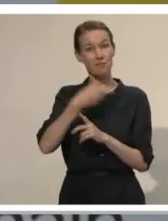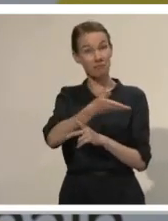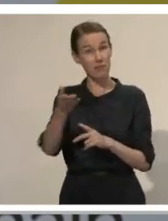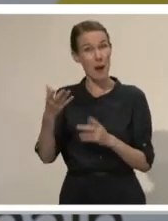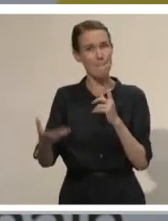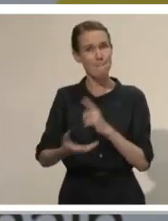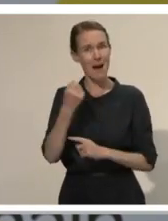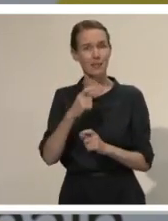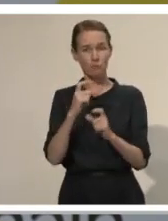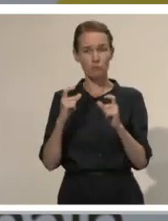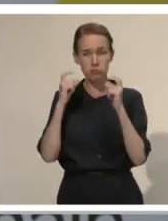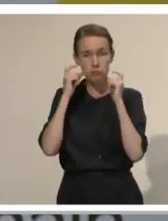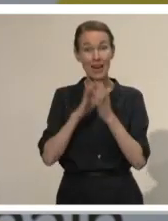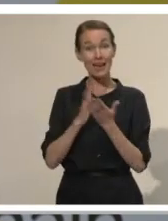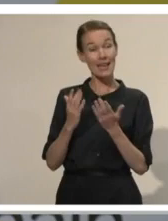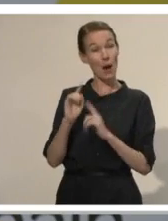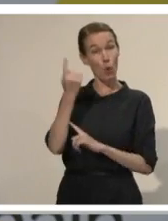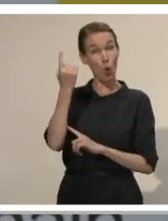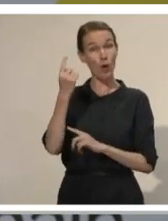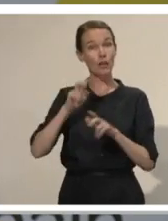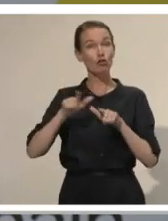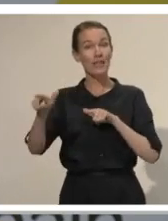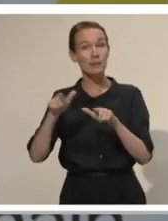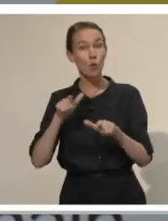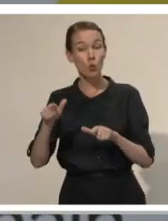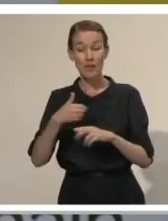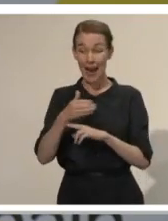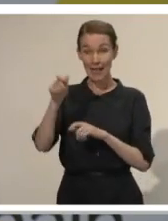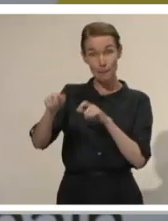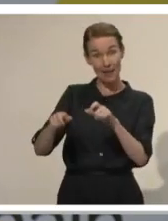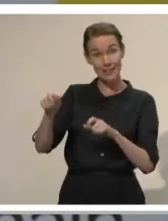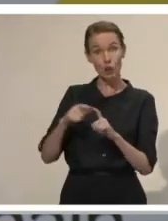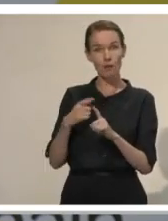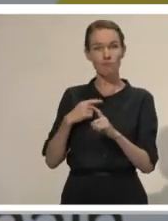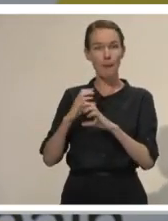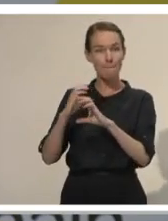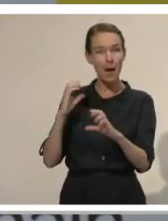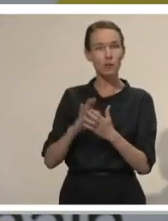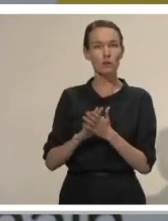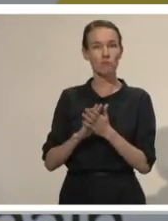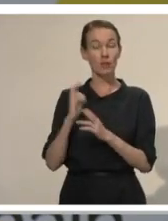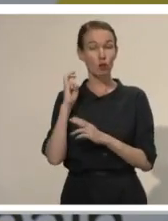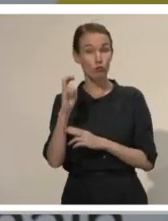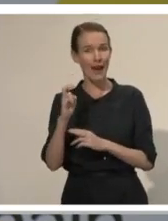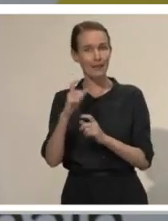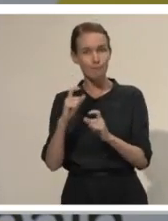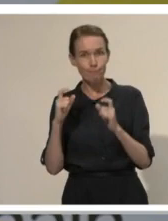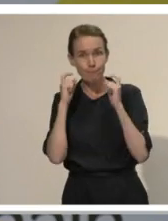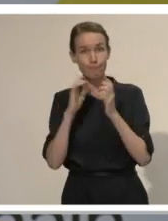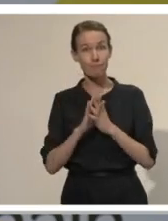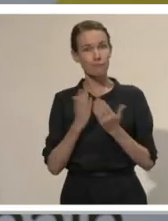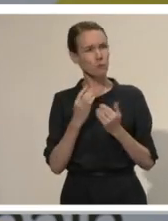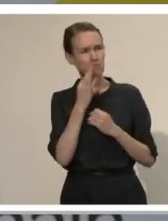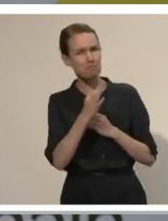on buses and trains. Where is the consideration at for whether New Zealand will see these sorts of measures under alert level 3 and